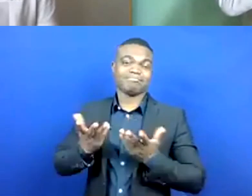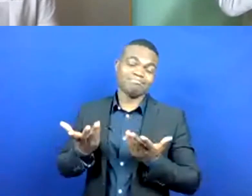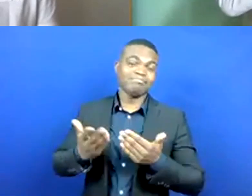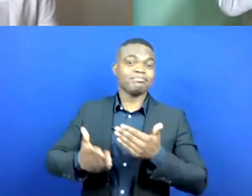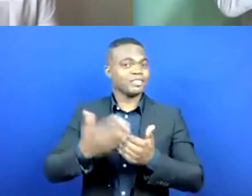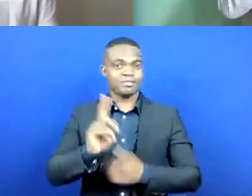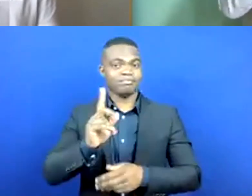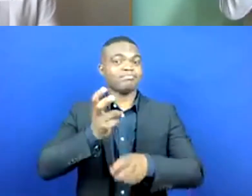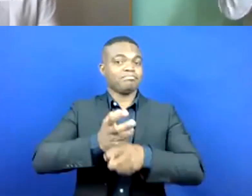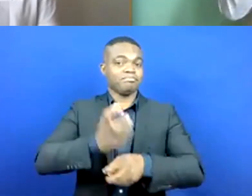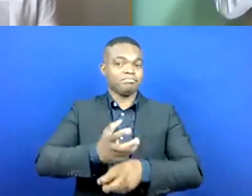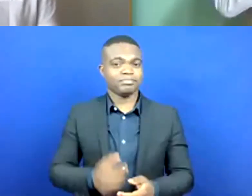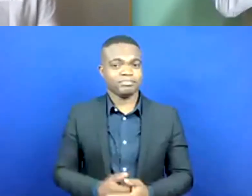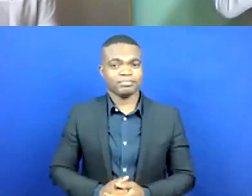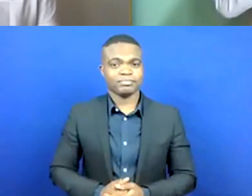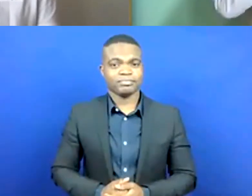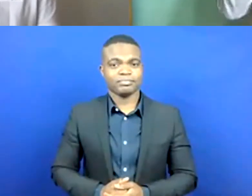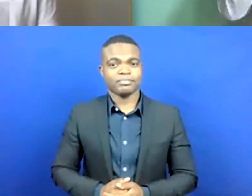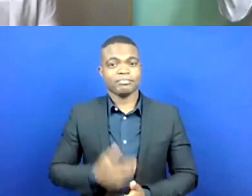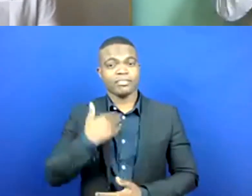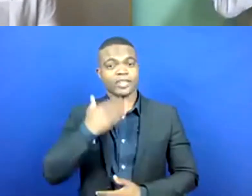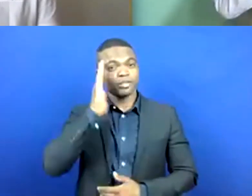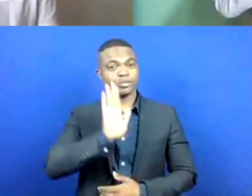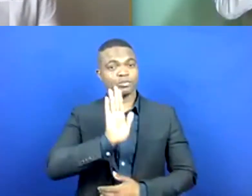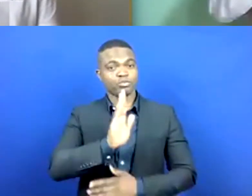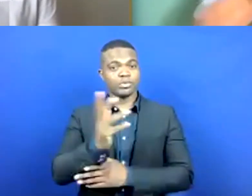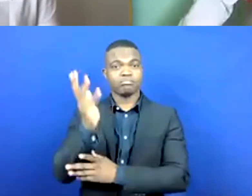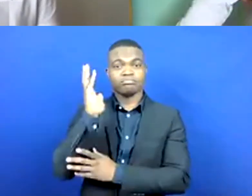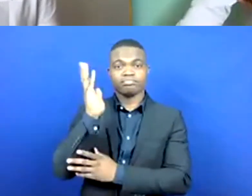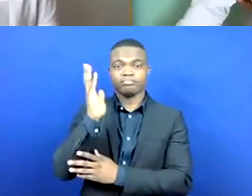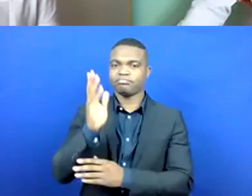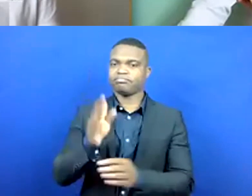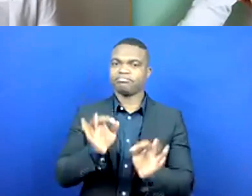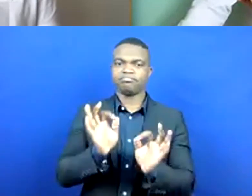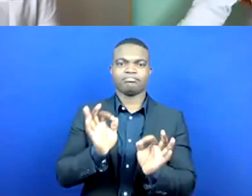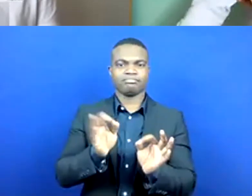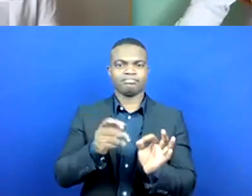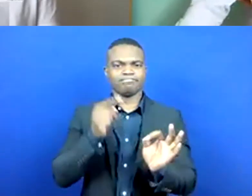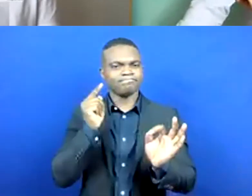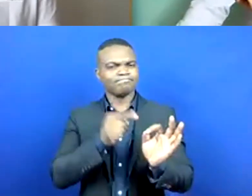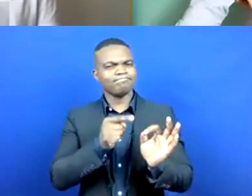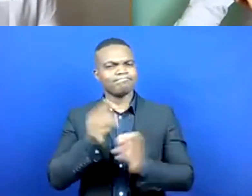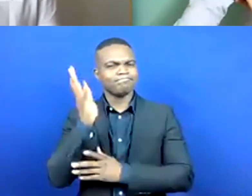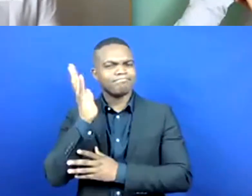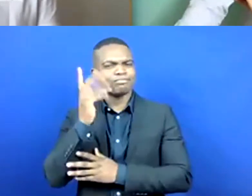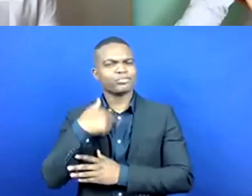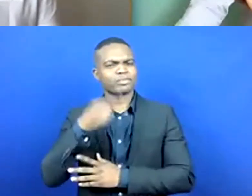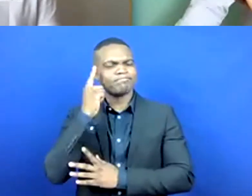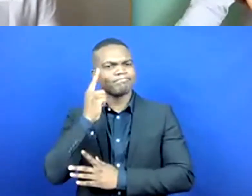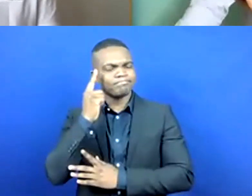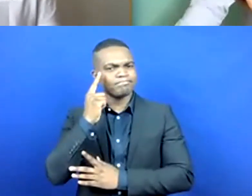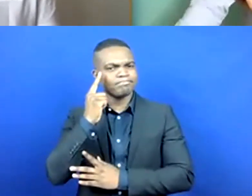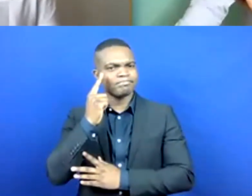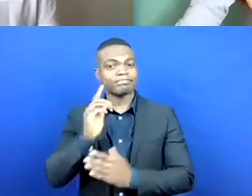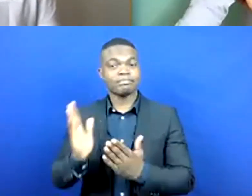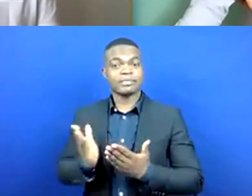be through thinking about alternative service provision as well. That may be one of the things. Well, I'd like to thank you once again,